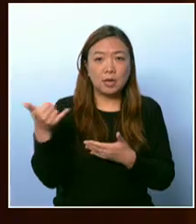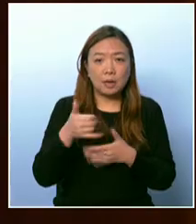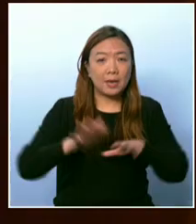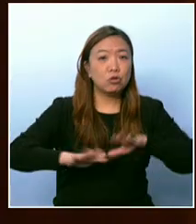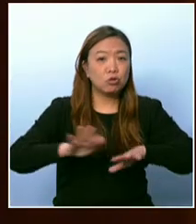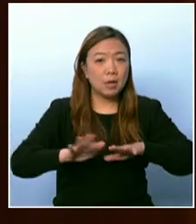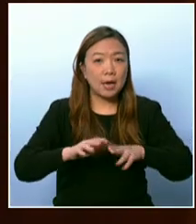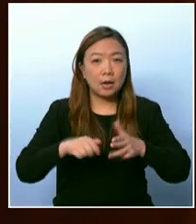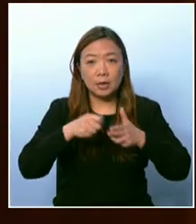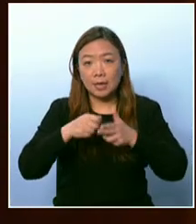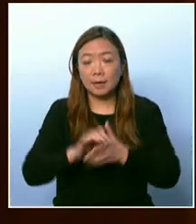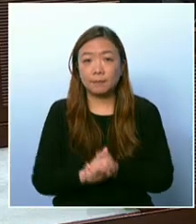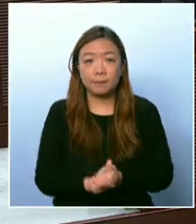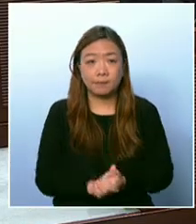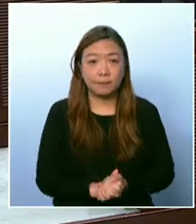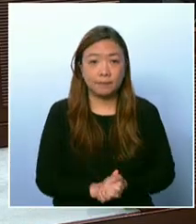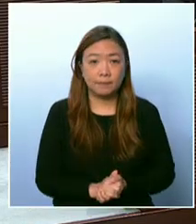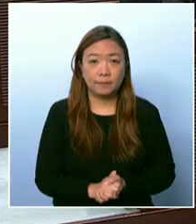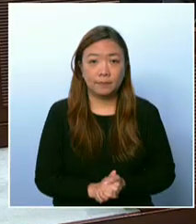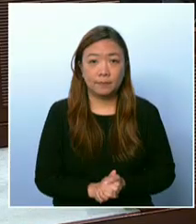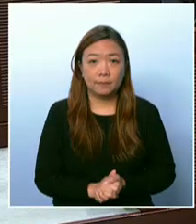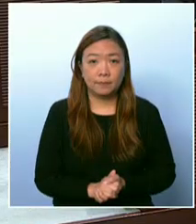Our staff is checking.